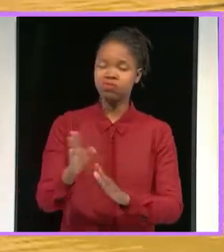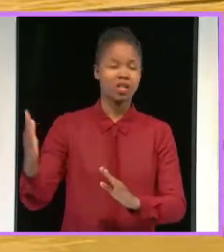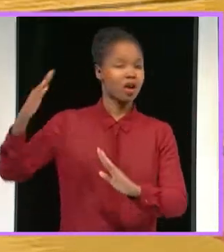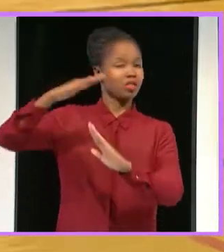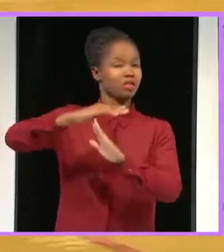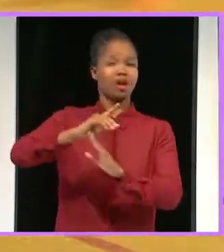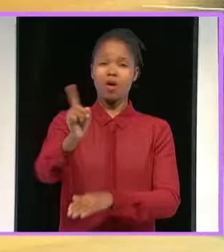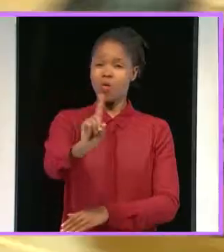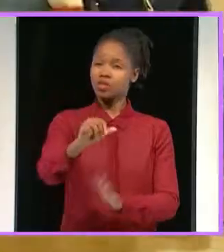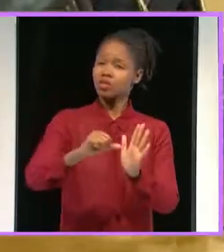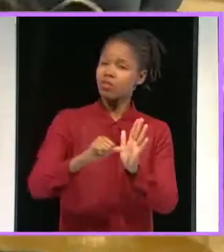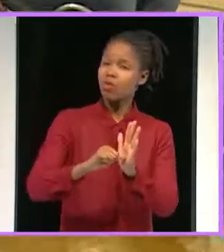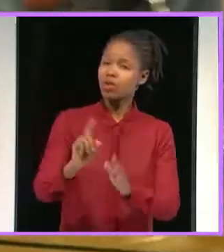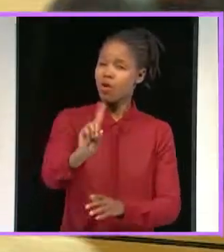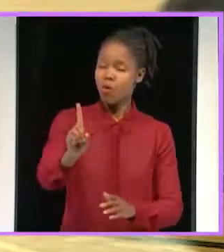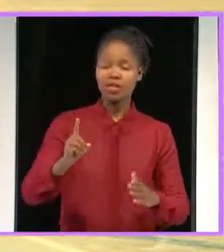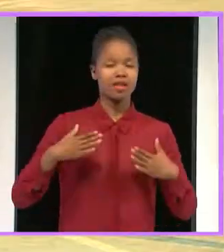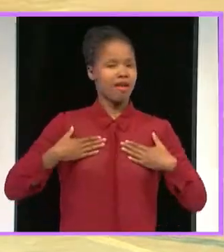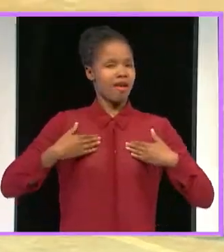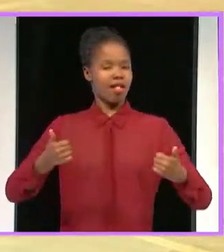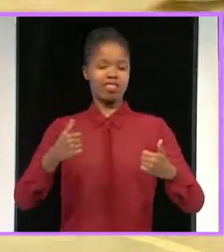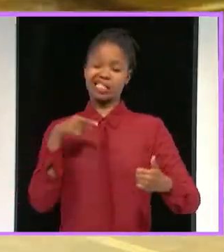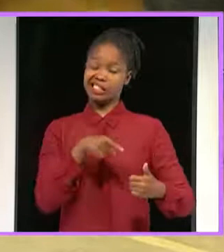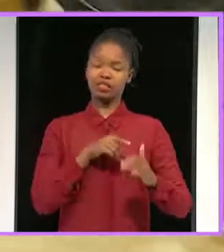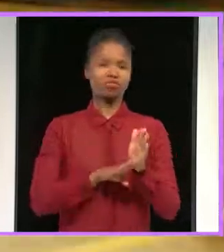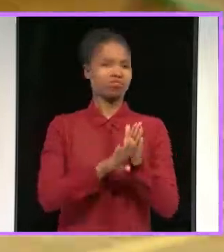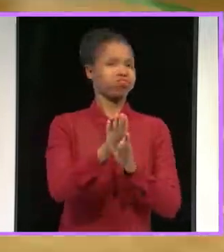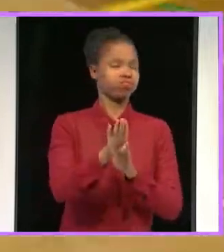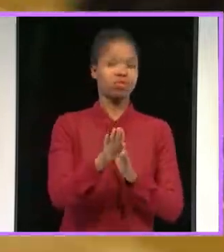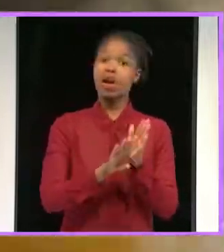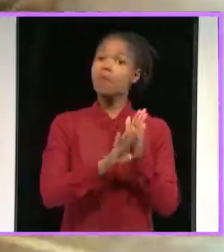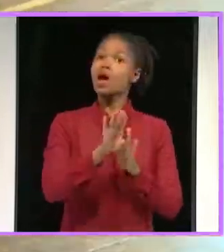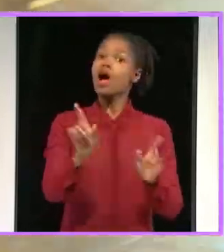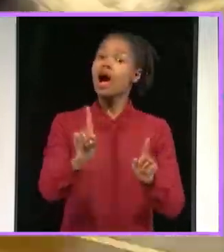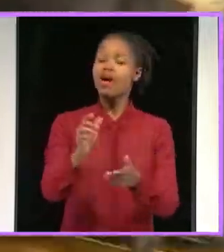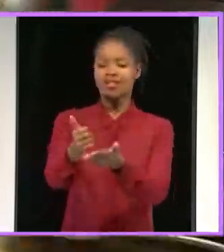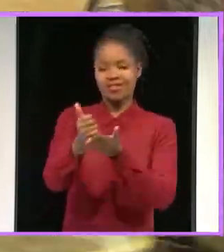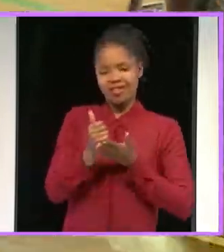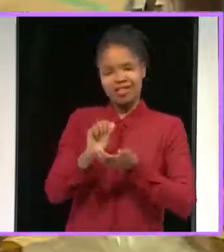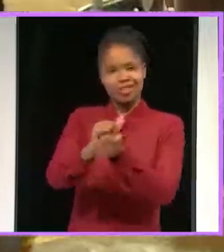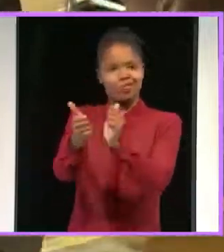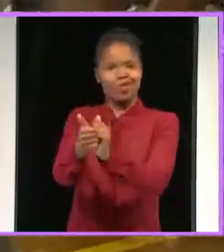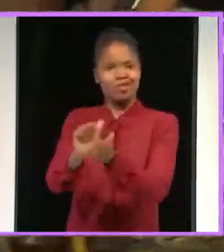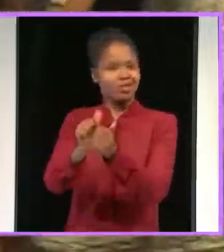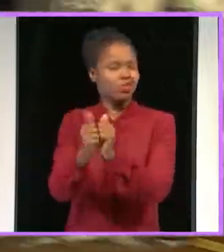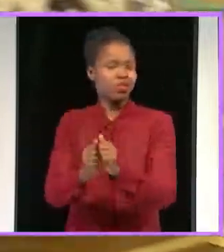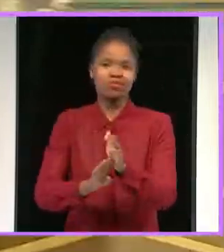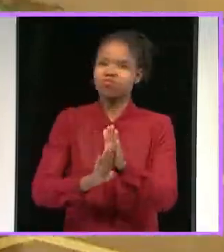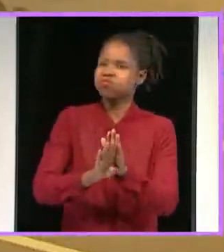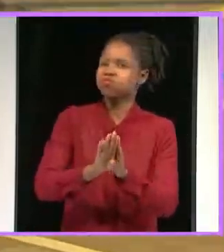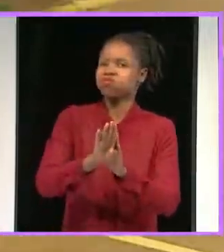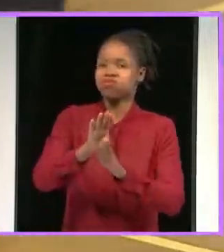health. And if you get involved in a sport, it just promotes your health, and you just get. And there's